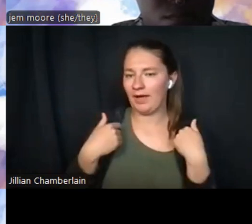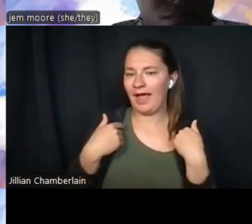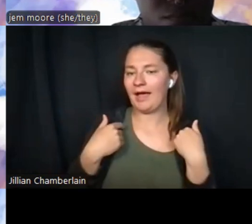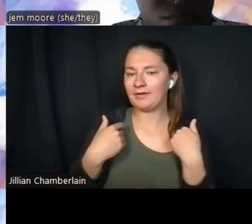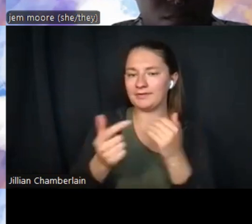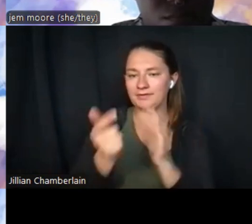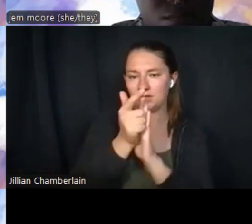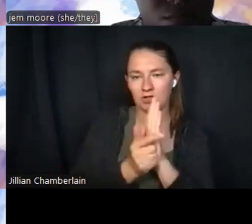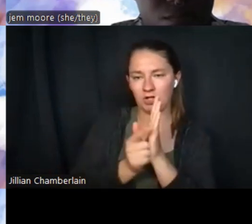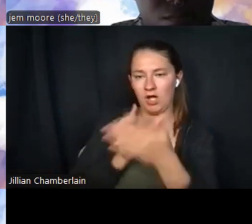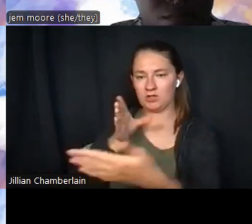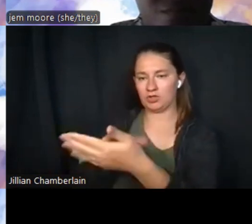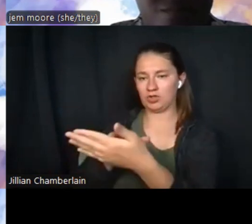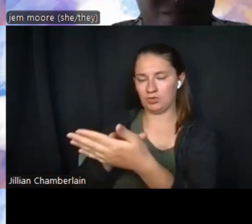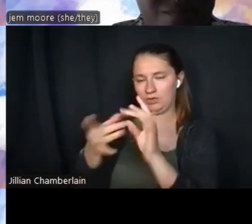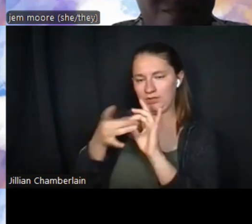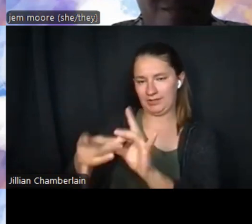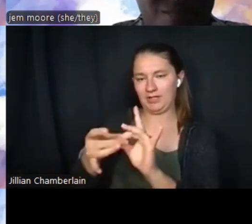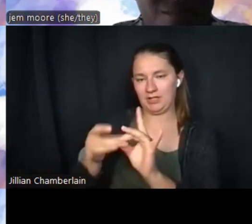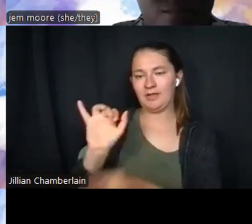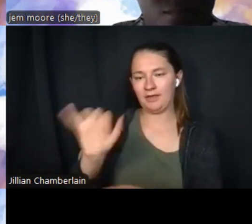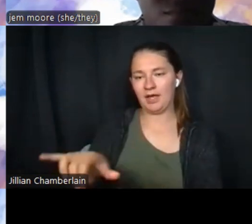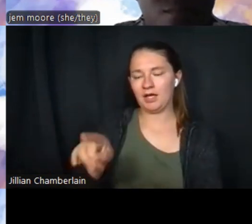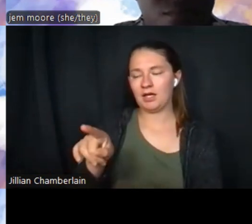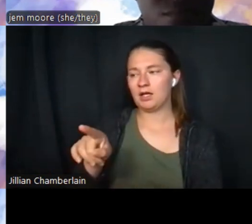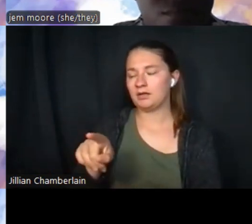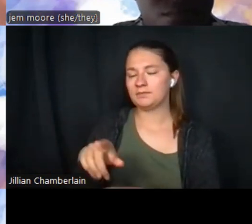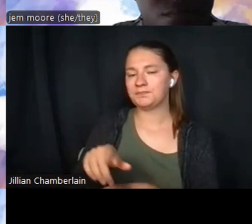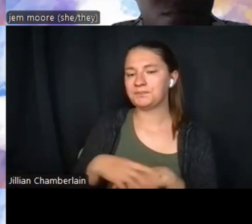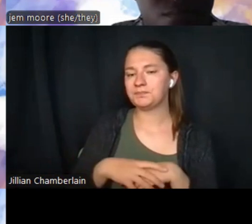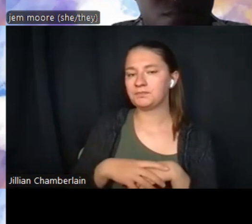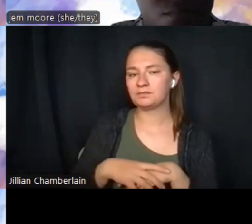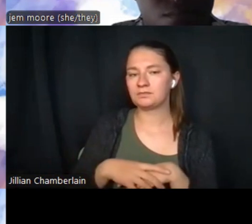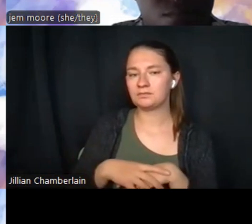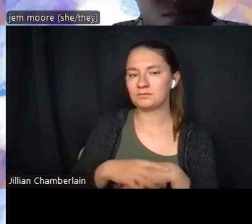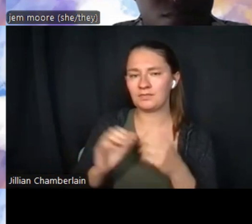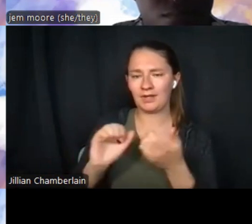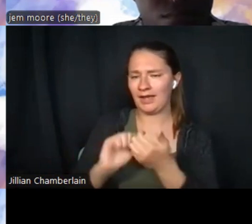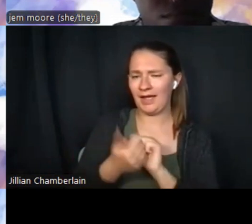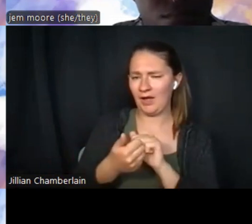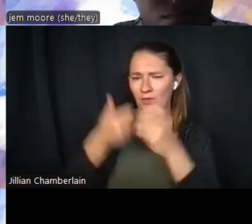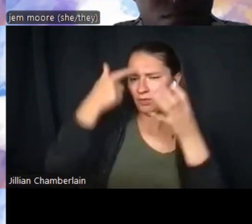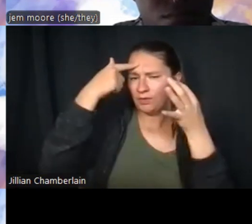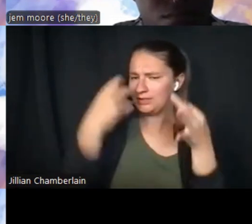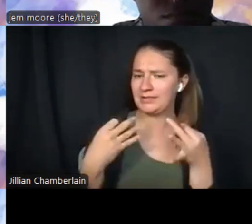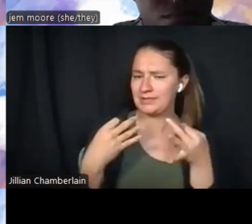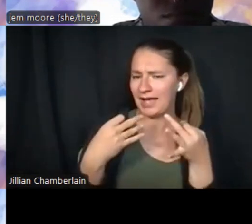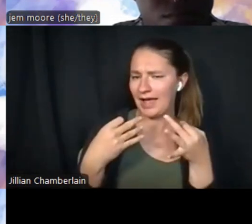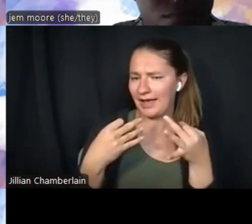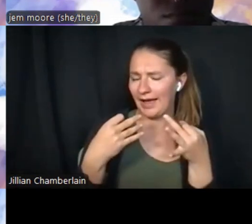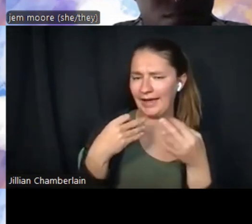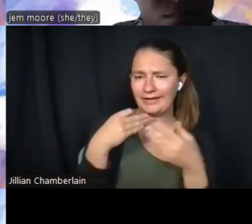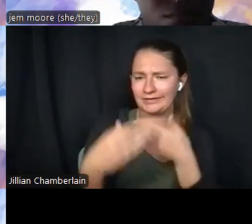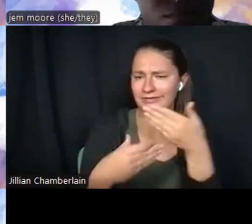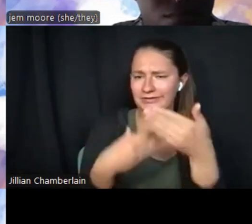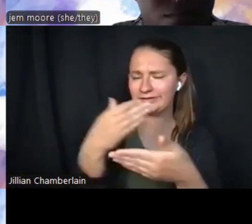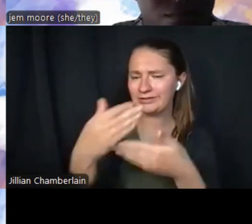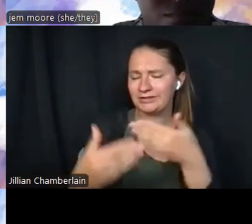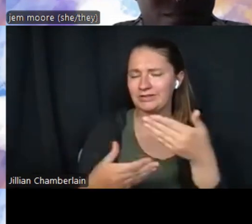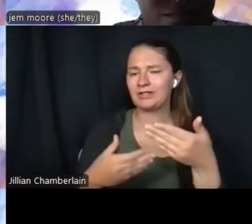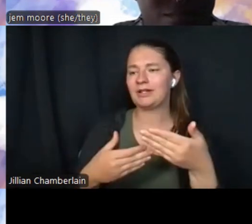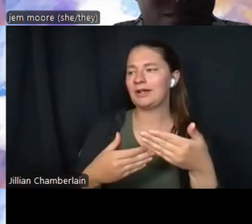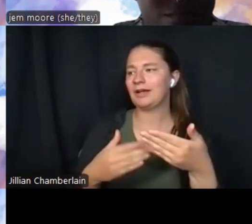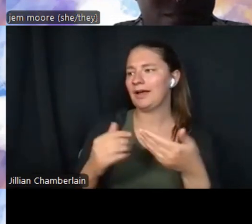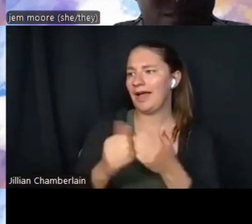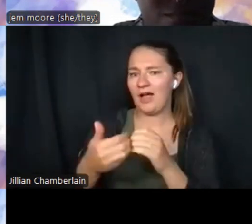about that, how they performed that decision and that